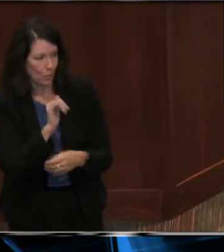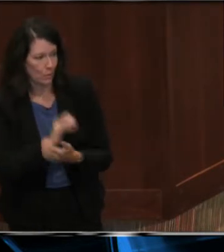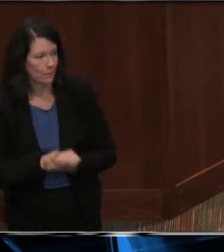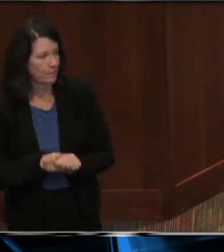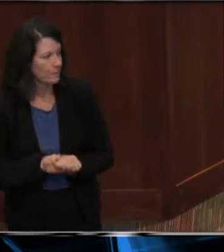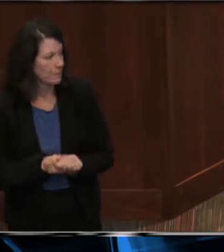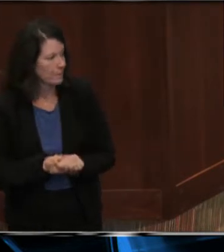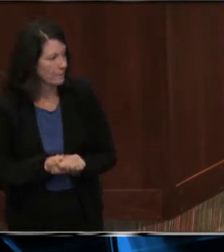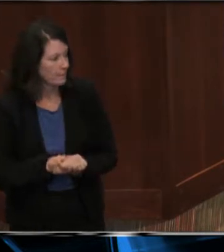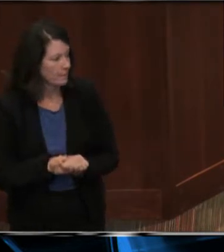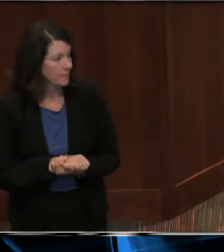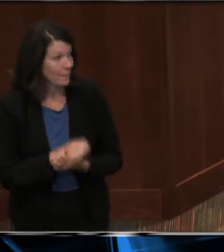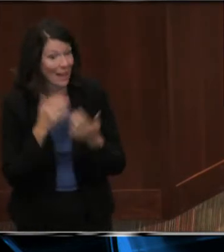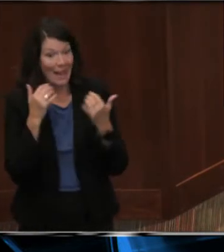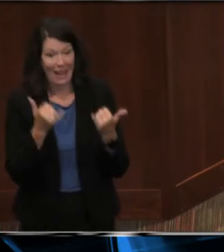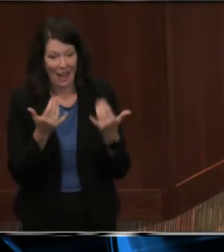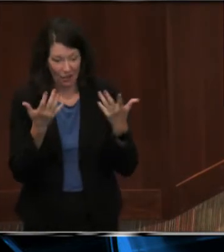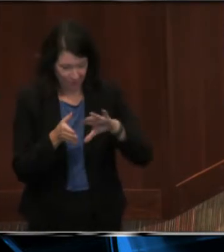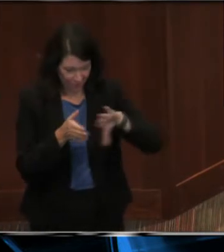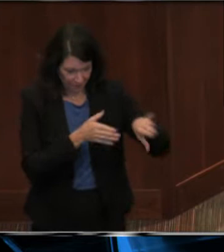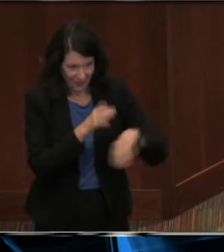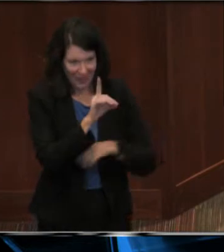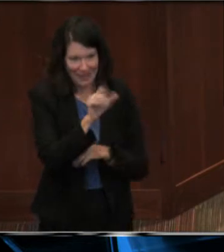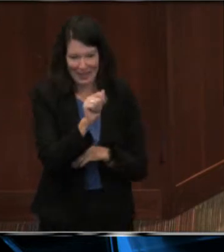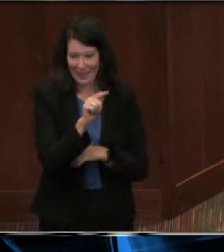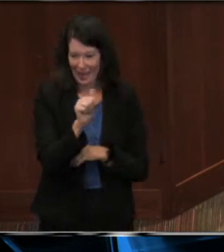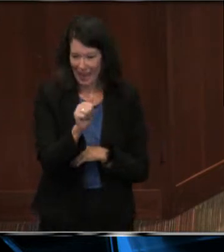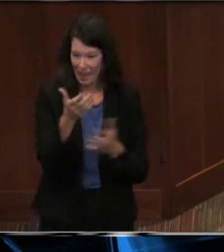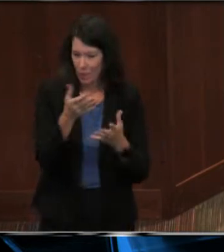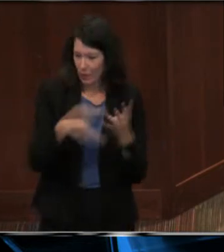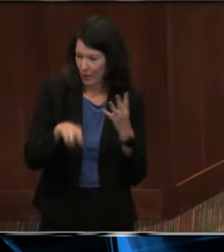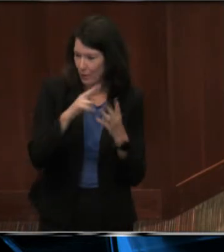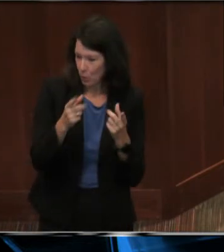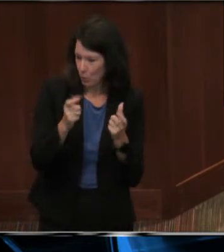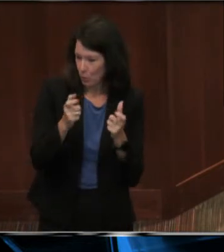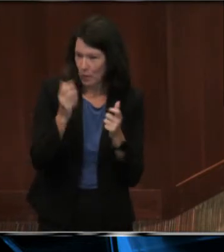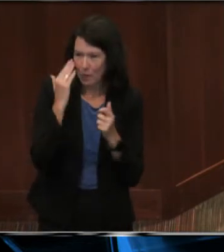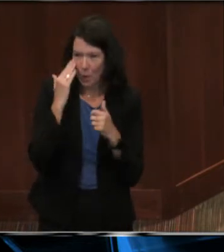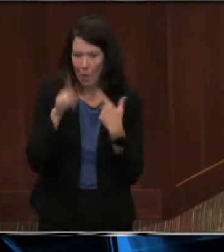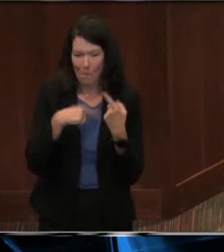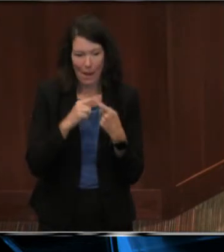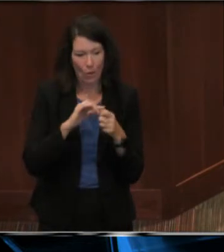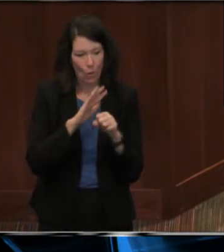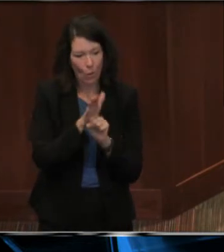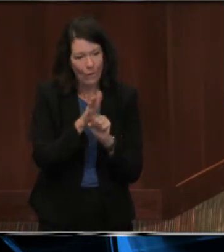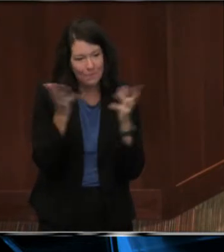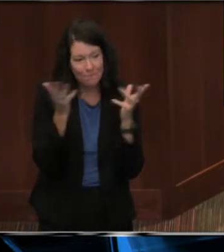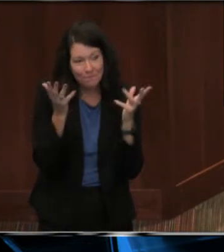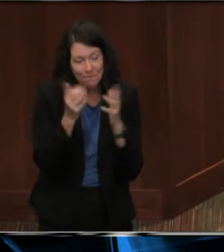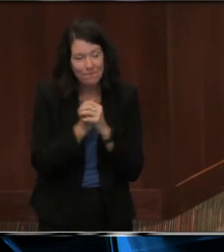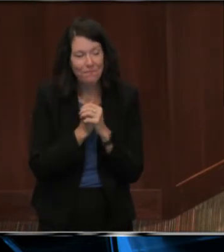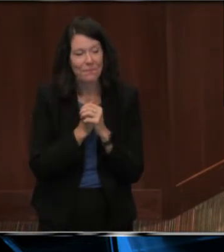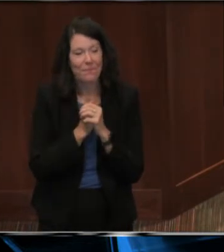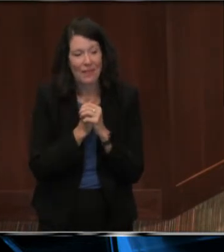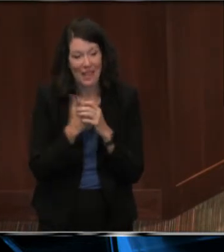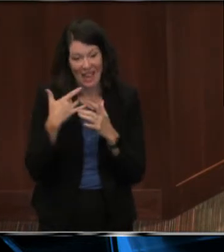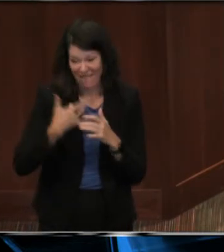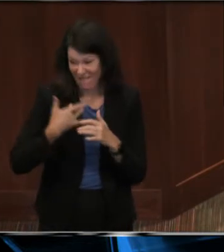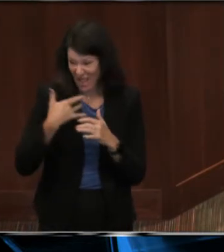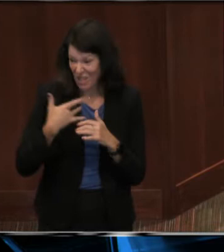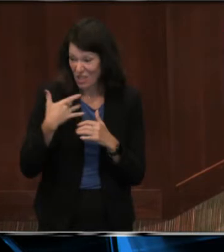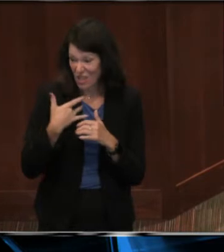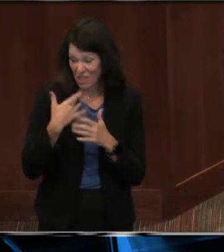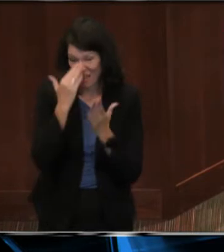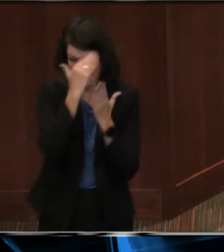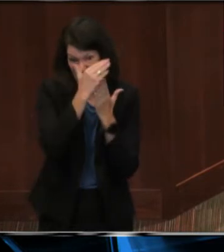So now that we've looked at the data, I just want to review very quickly what we know about COVID, and that is that it is infection that's